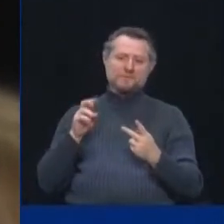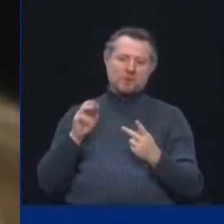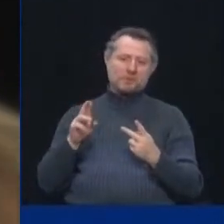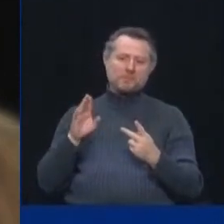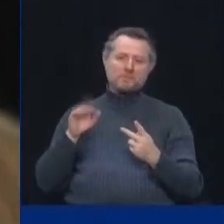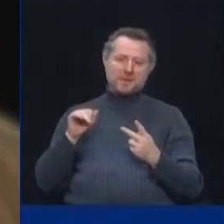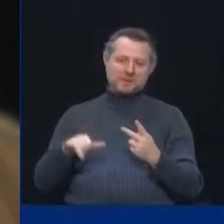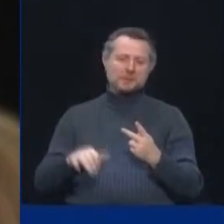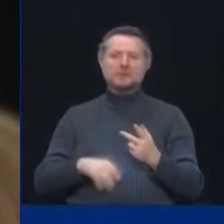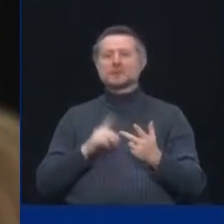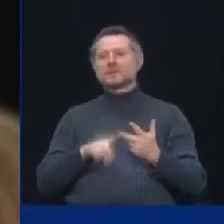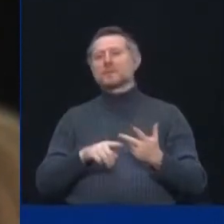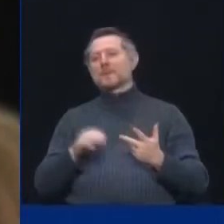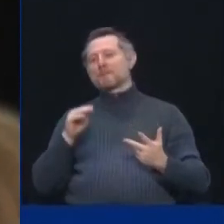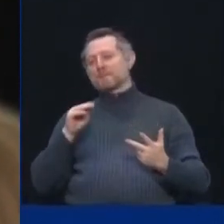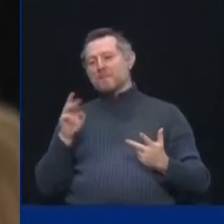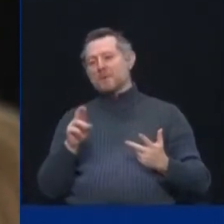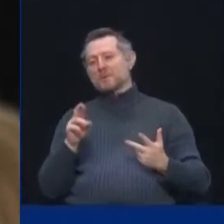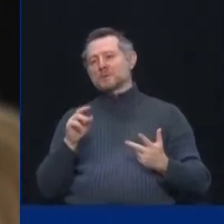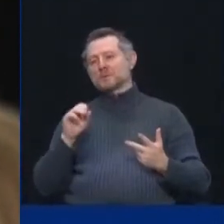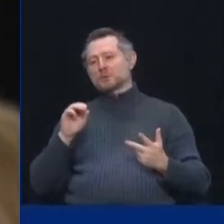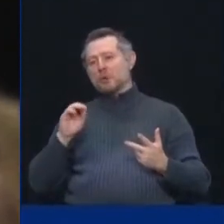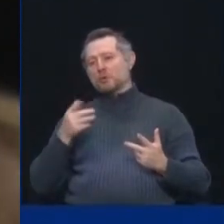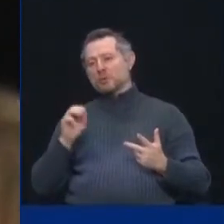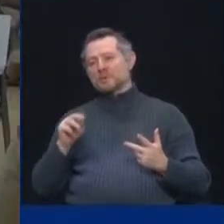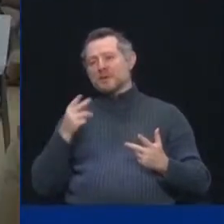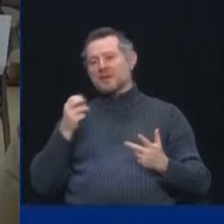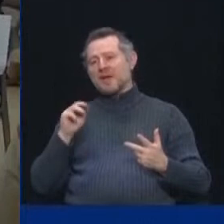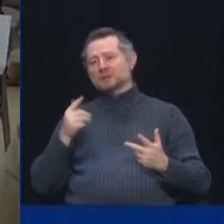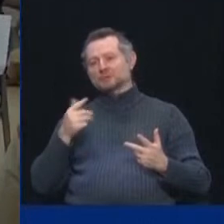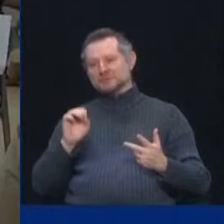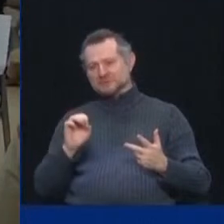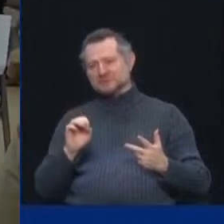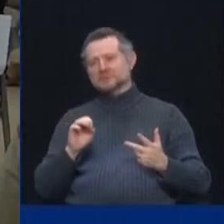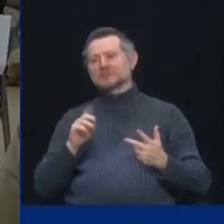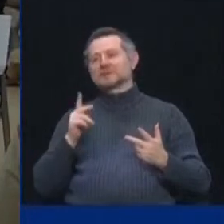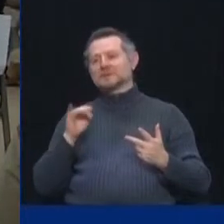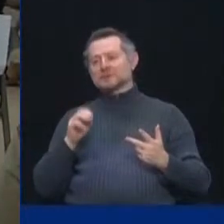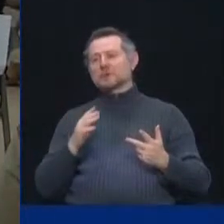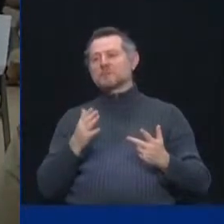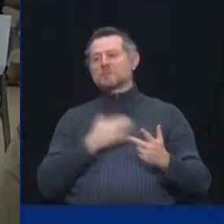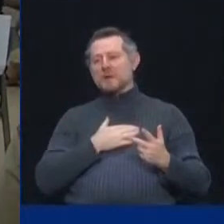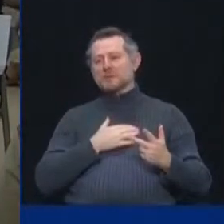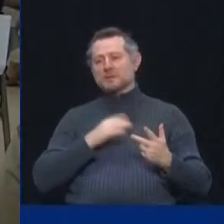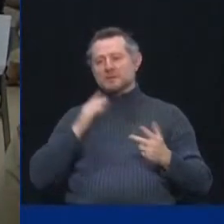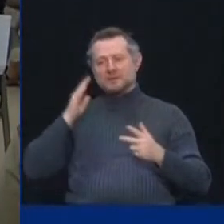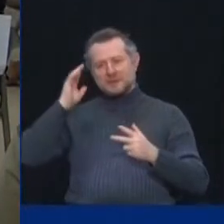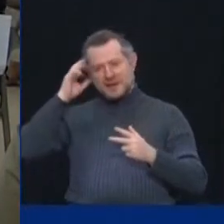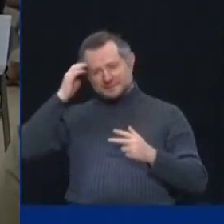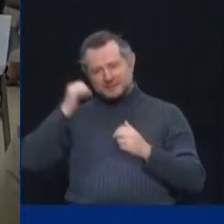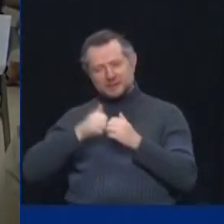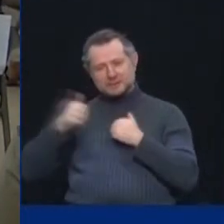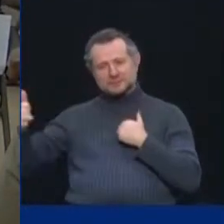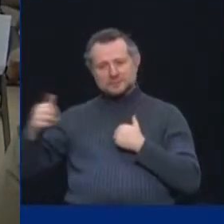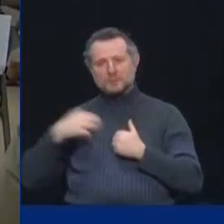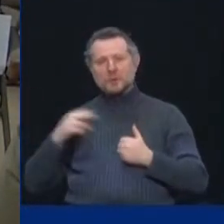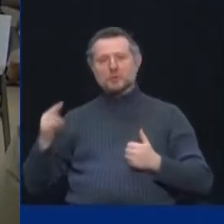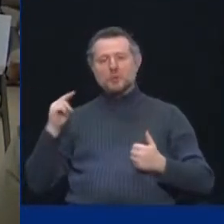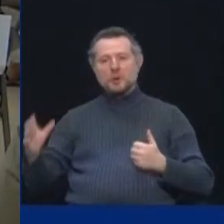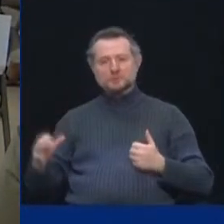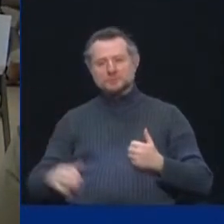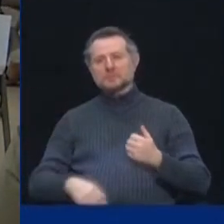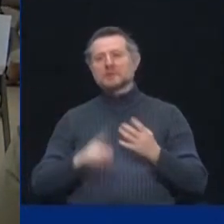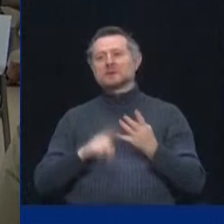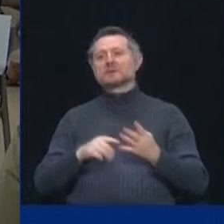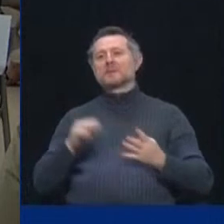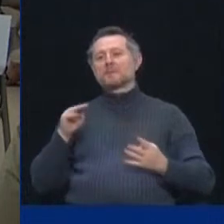Mr. Robert Hedgepeth, my distant cousin from North Carolina, president of Co-op City. Ms. Linda Werner, another